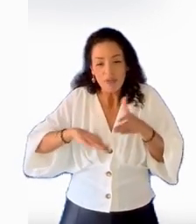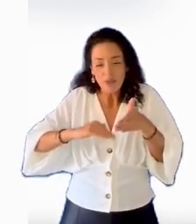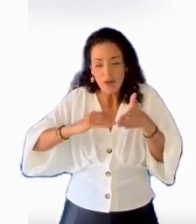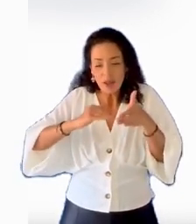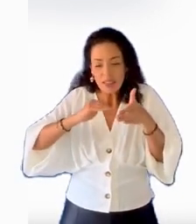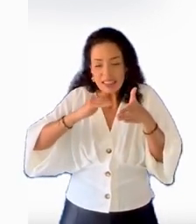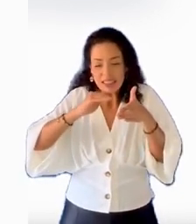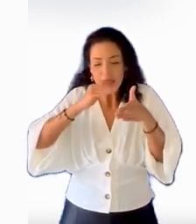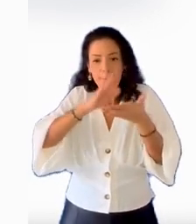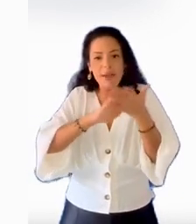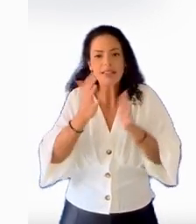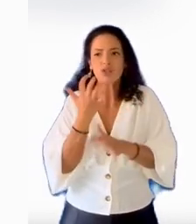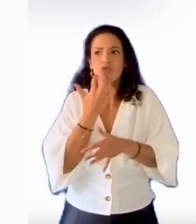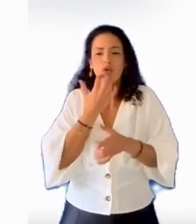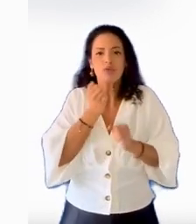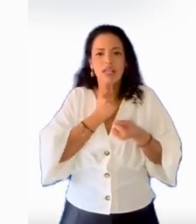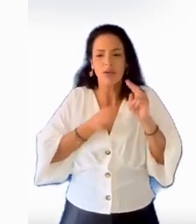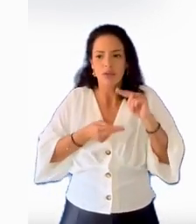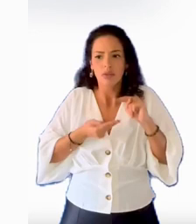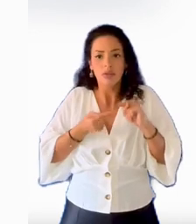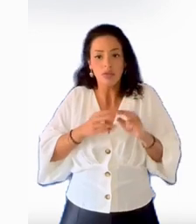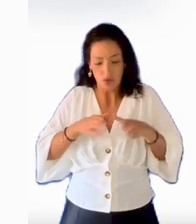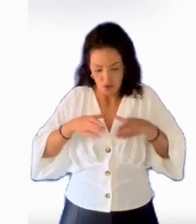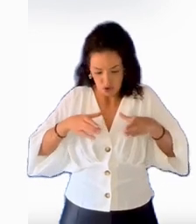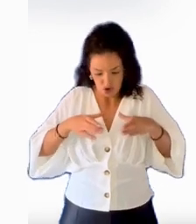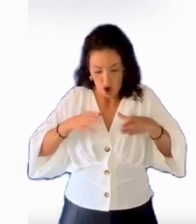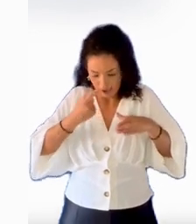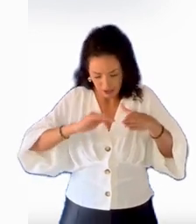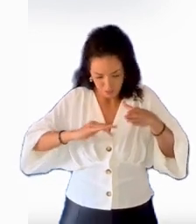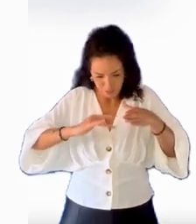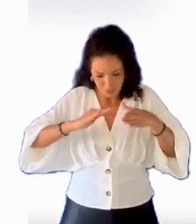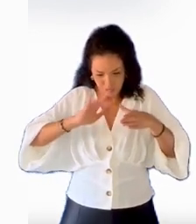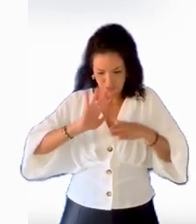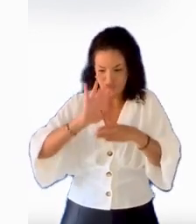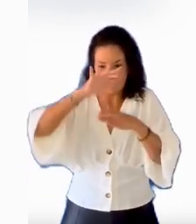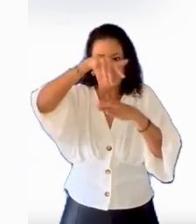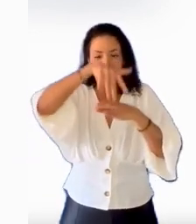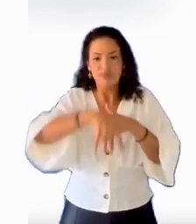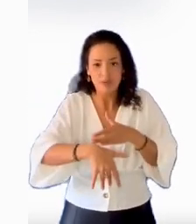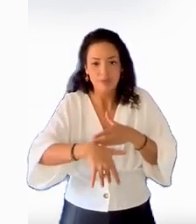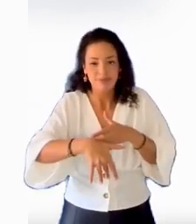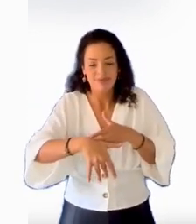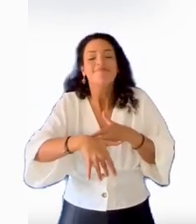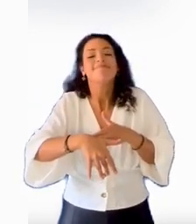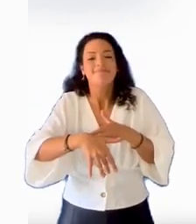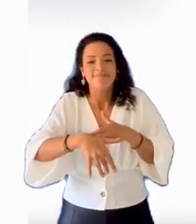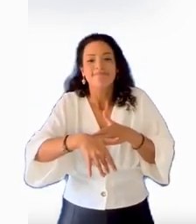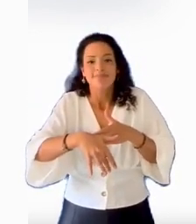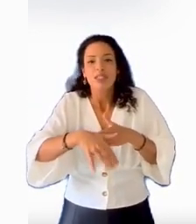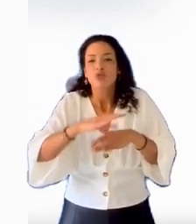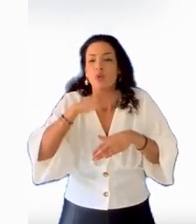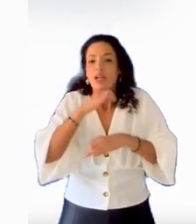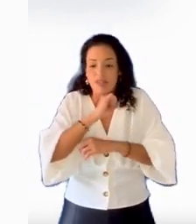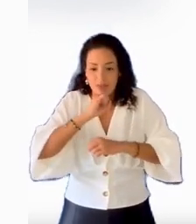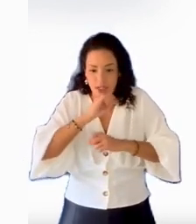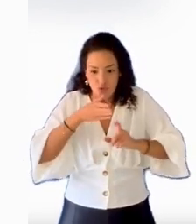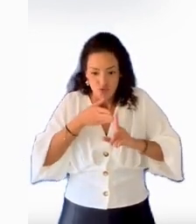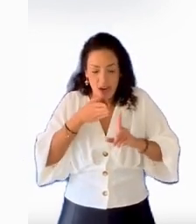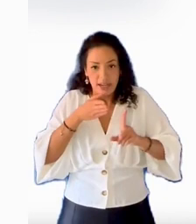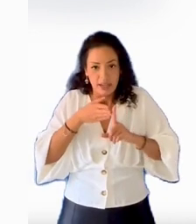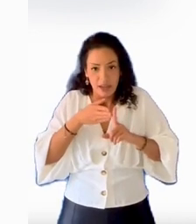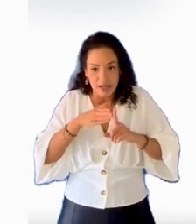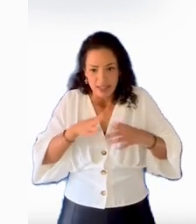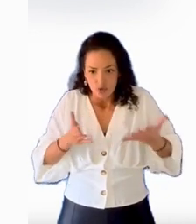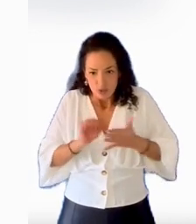our window of tolerance and creating a risk that these jars may overflow. In short, there is less space to recognise and cultivate